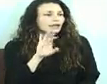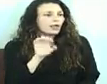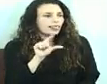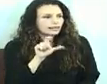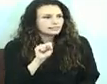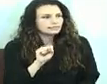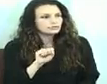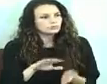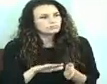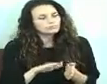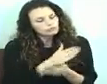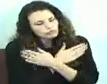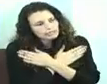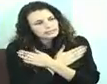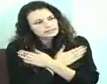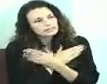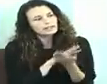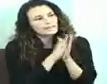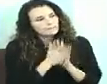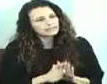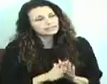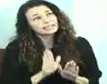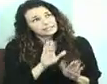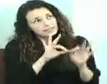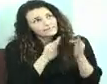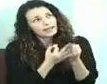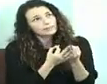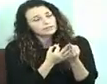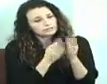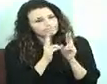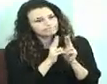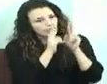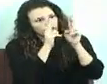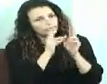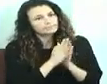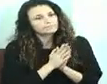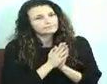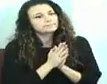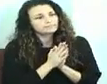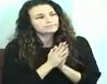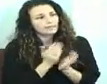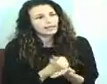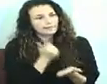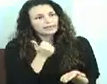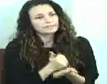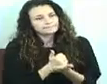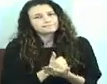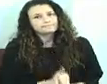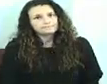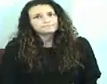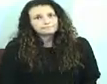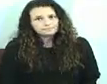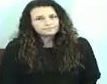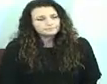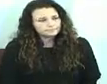family is being held by God. Amen. Also,